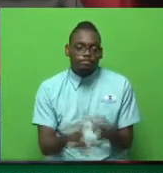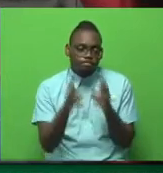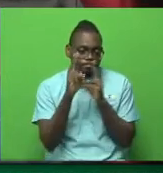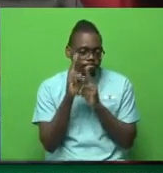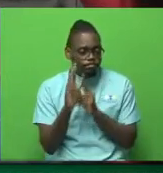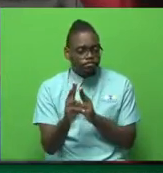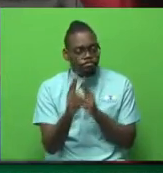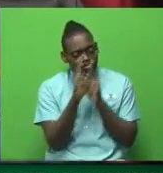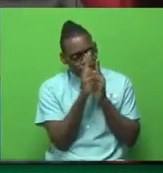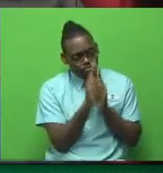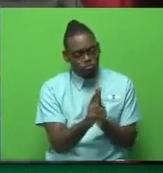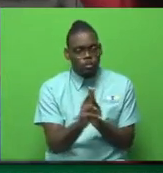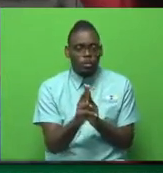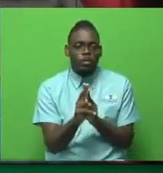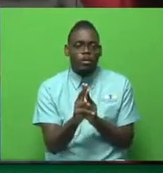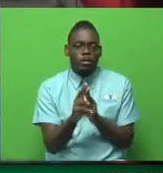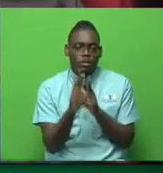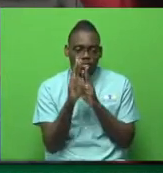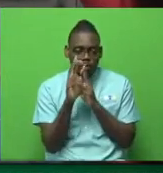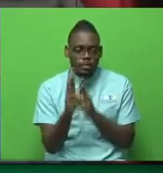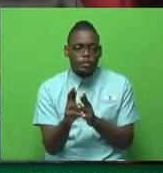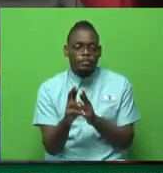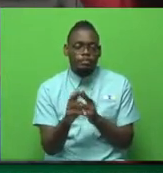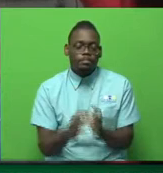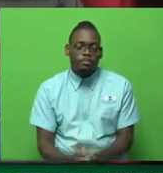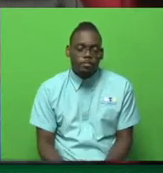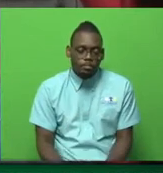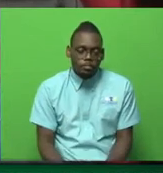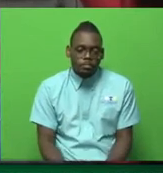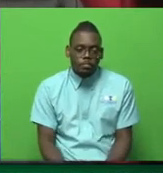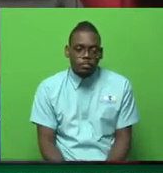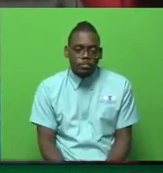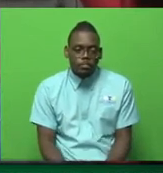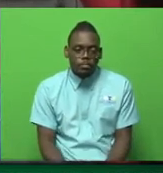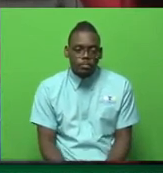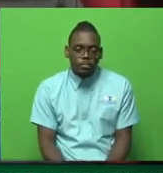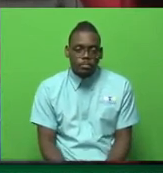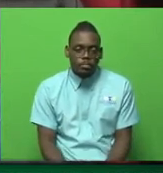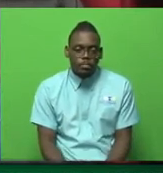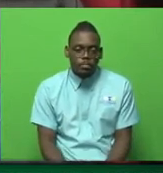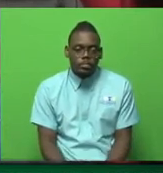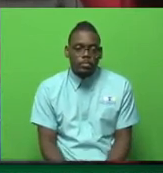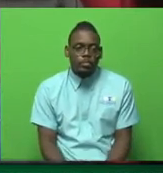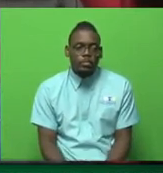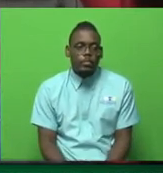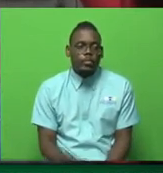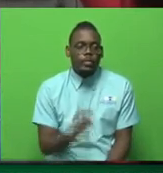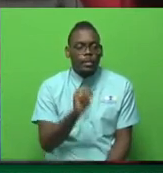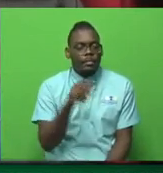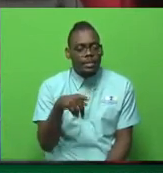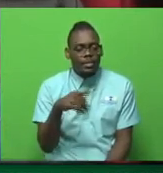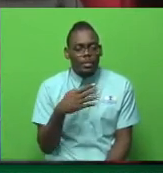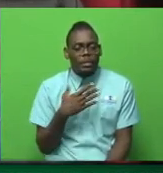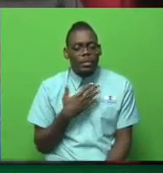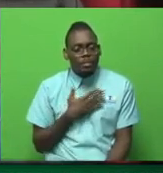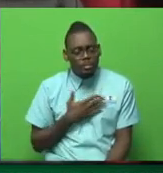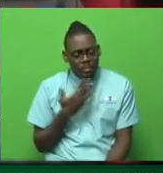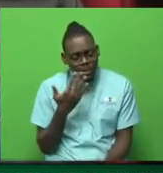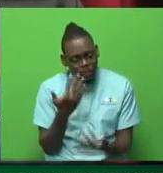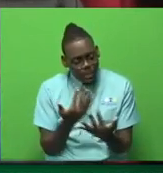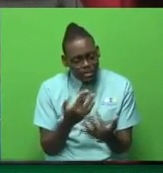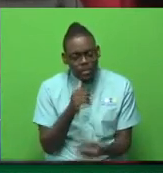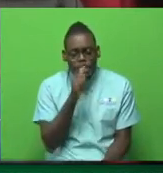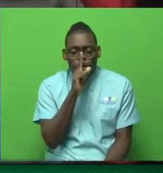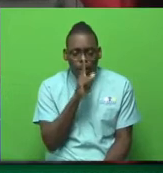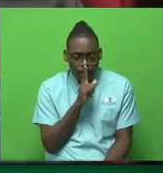48 one irrelevantage 1446 members I'm waiting for silence so that I can I can I can refer